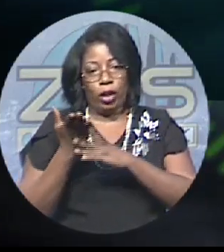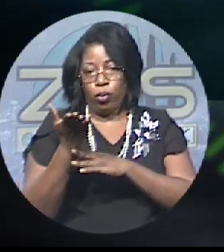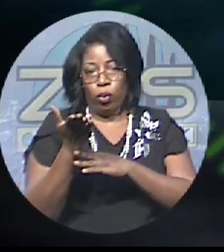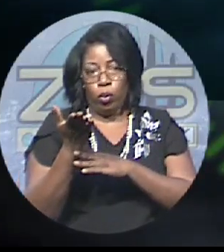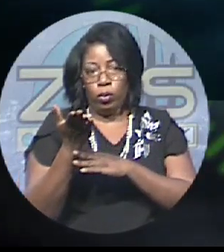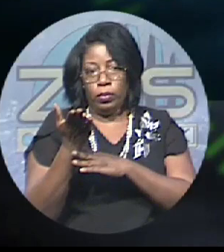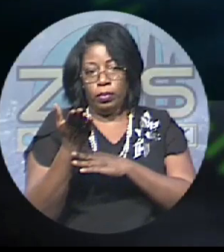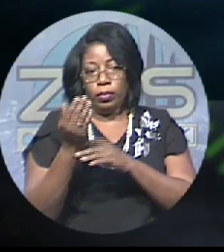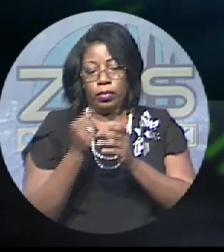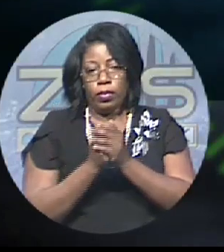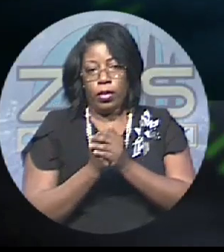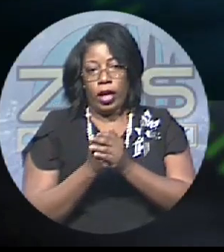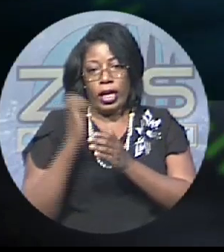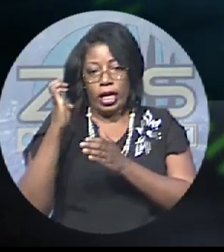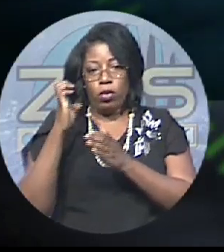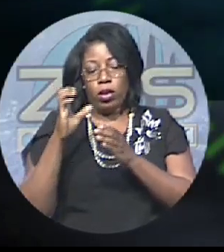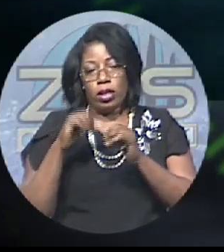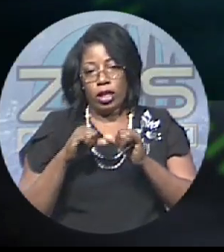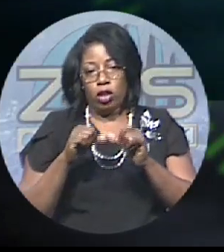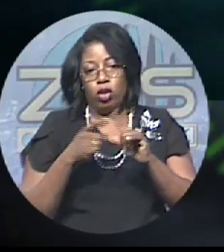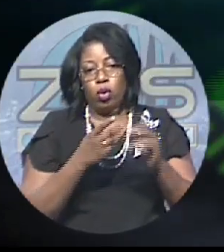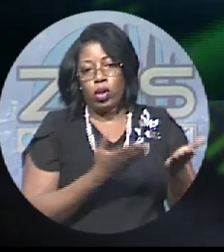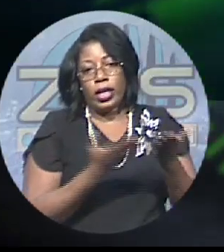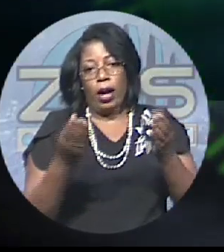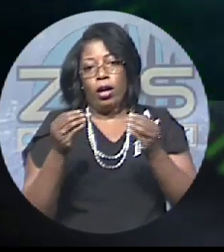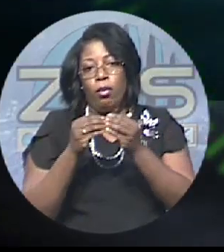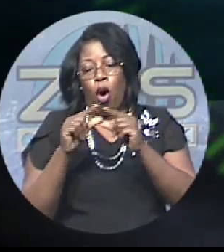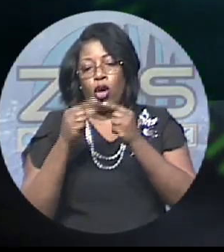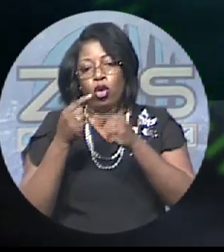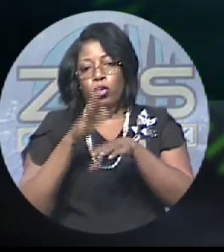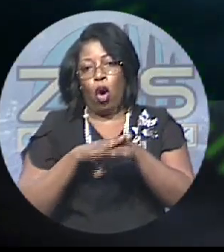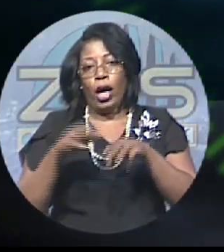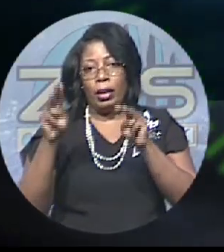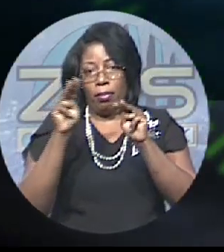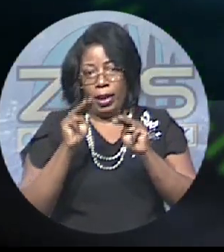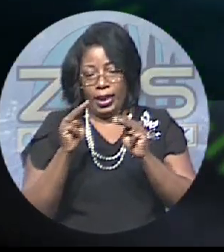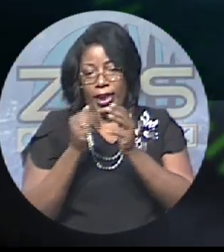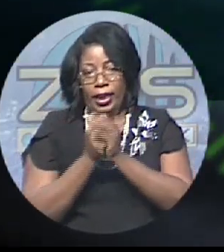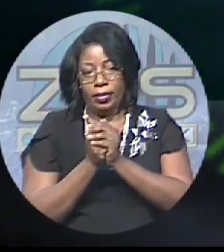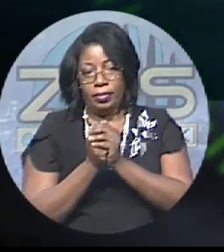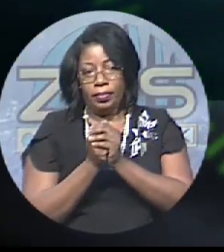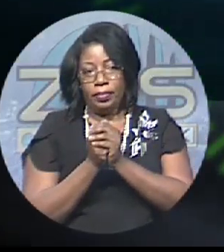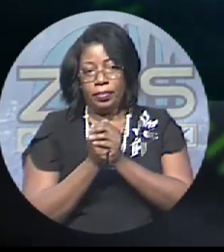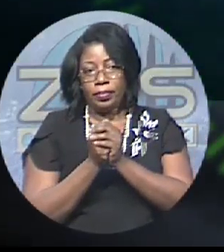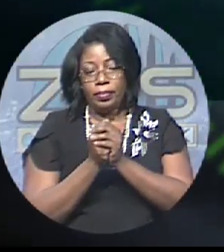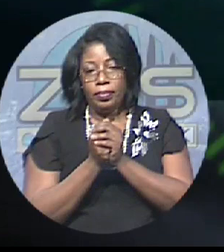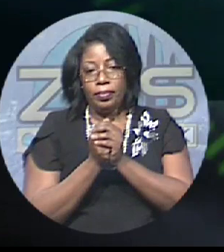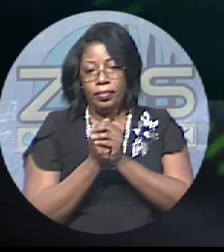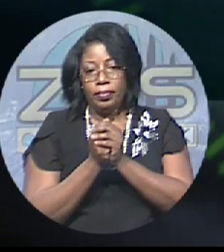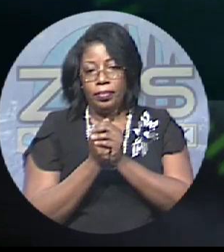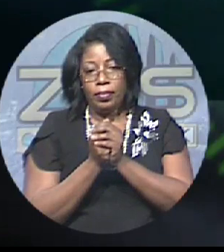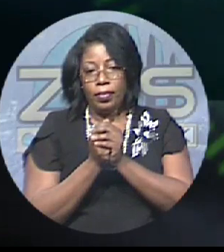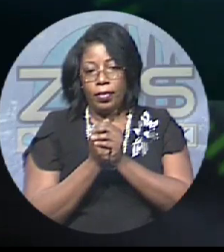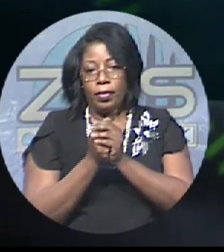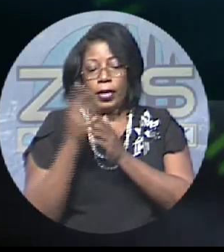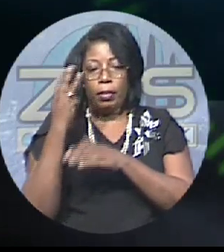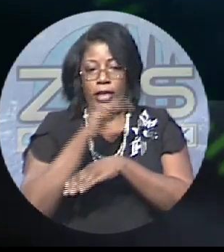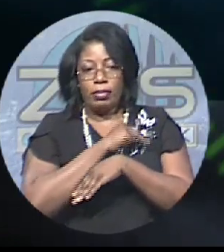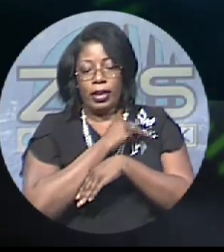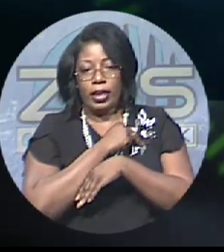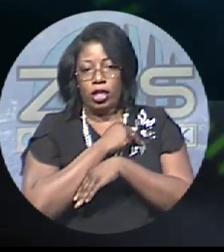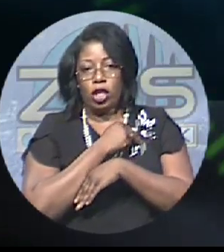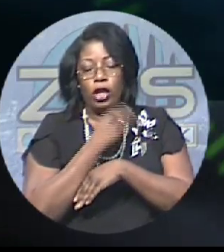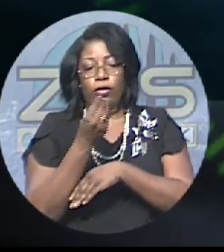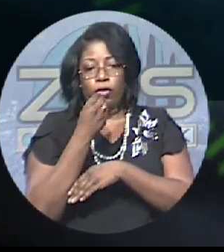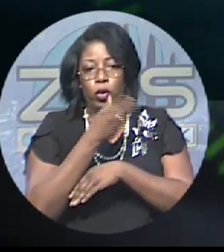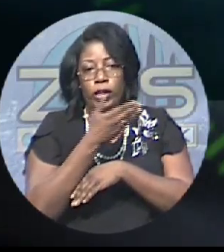was busy ferrying other groups again on Monday. Baratari resident Mrs. McKenzie was gathering food supplies and